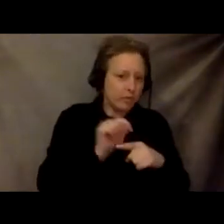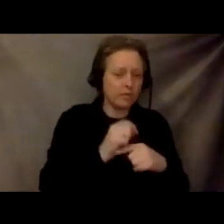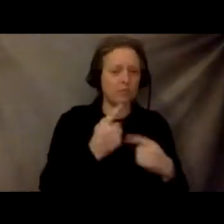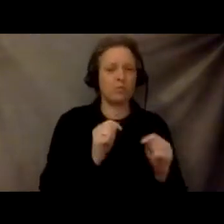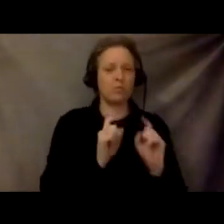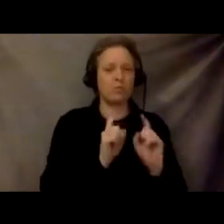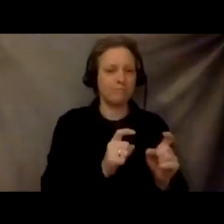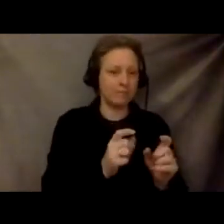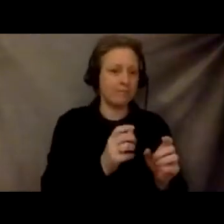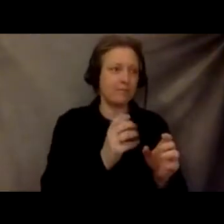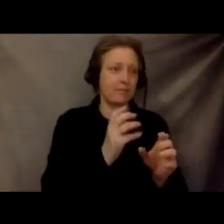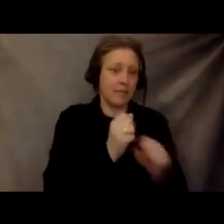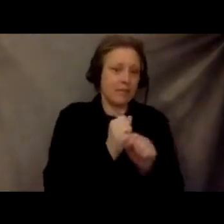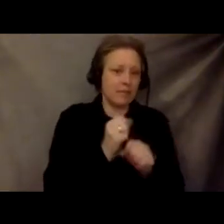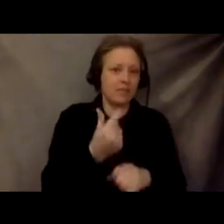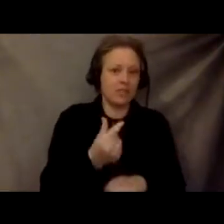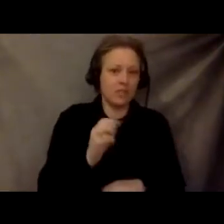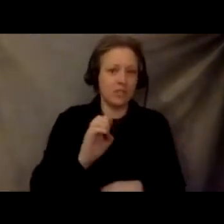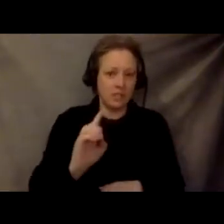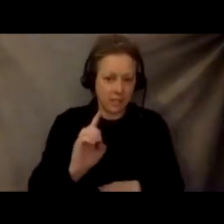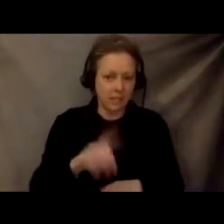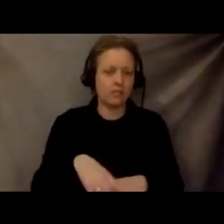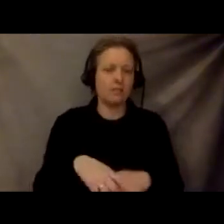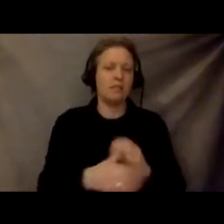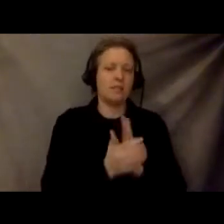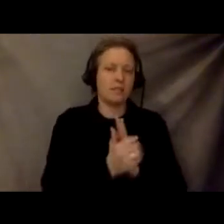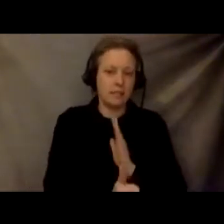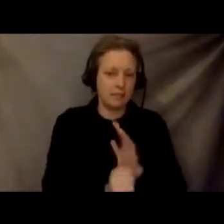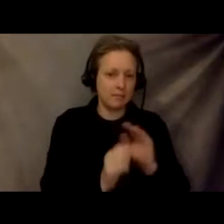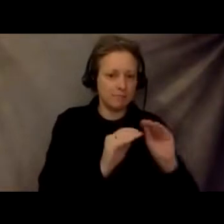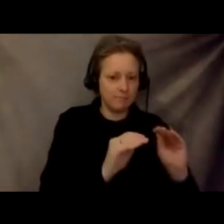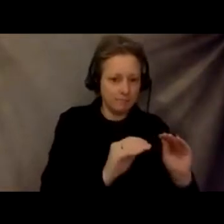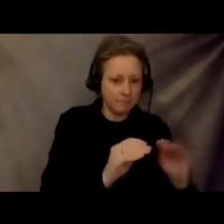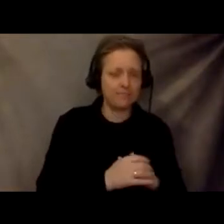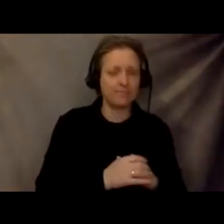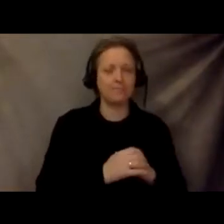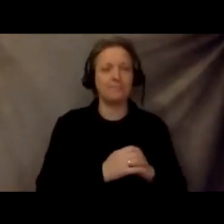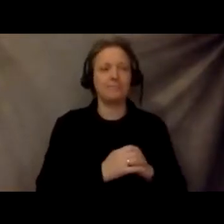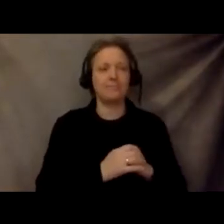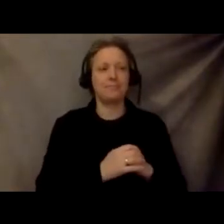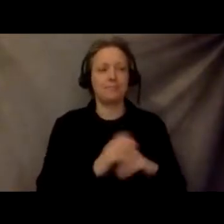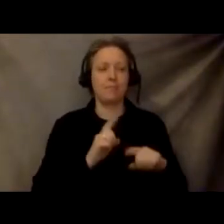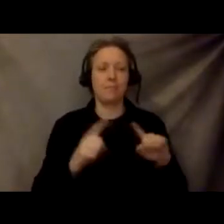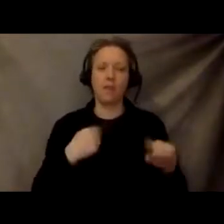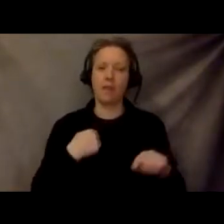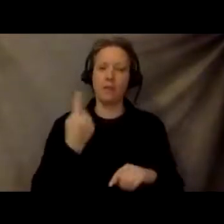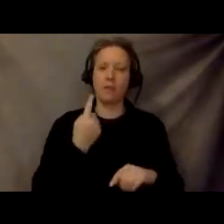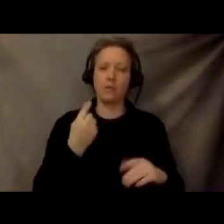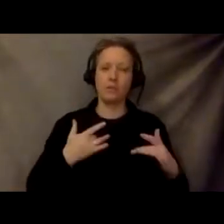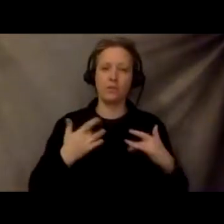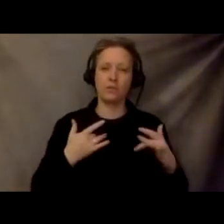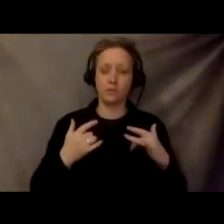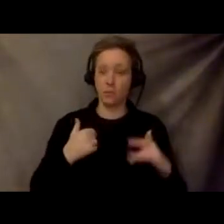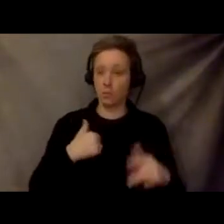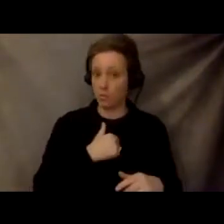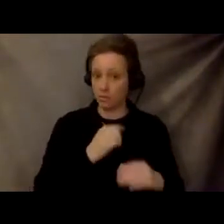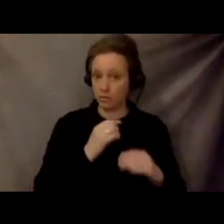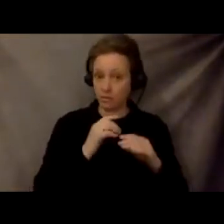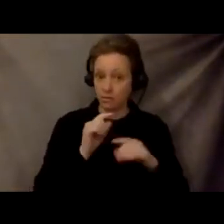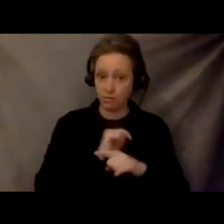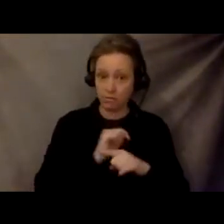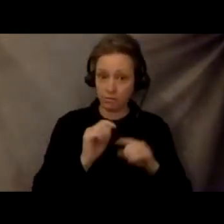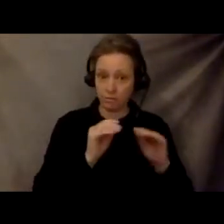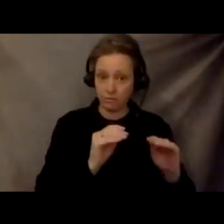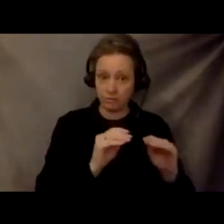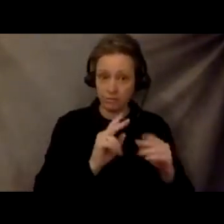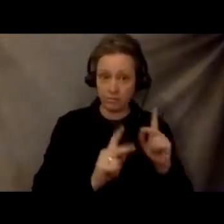skill sets. But I'm always concerned that, are we training people who are going to go to jobs that are going to be gone in 3